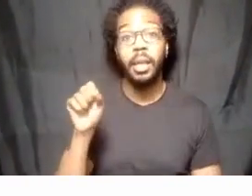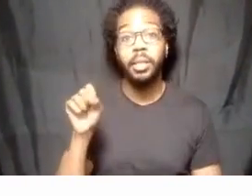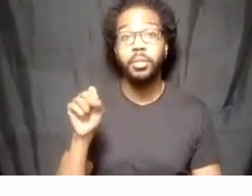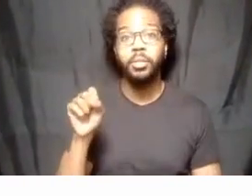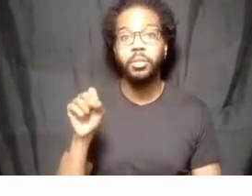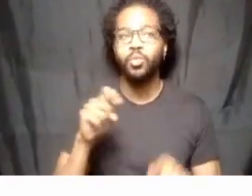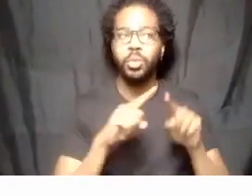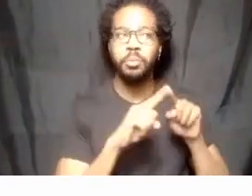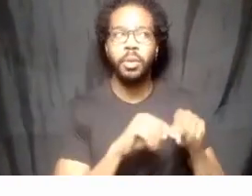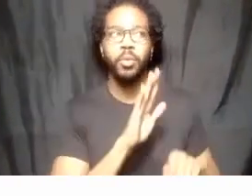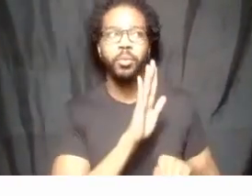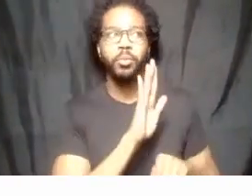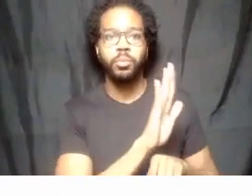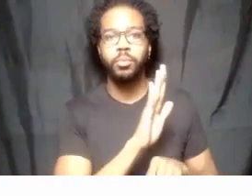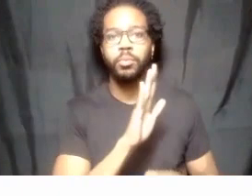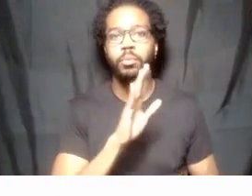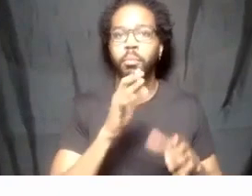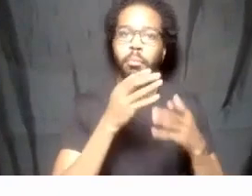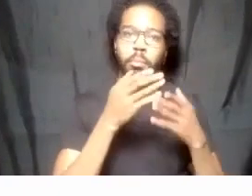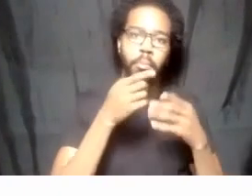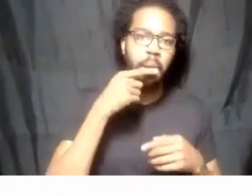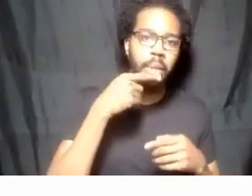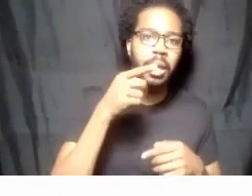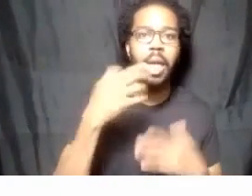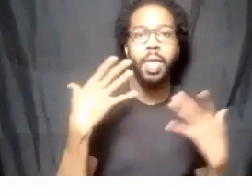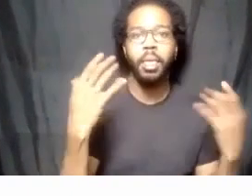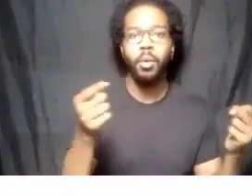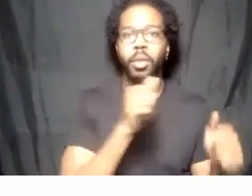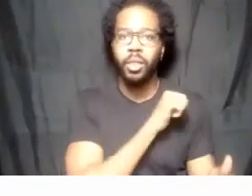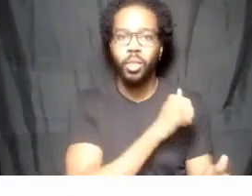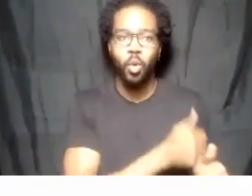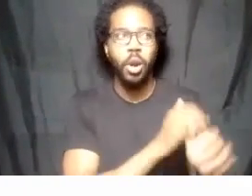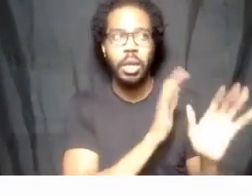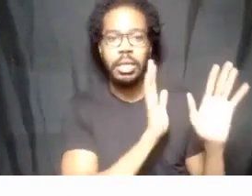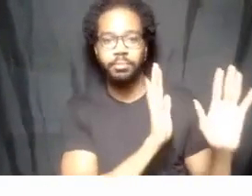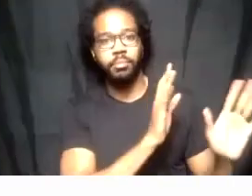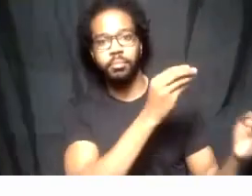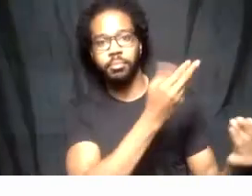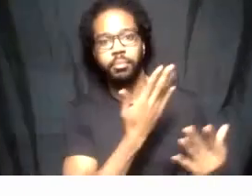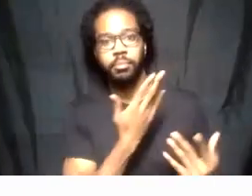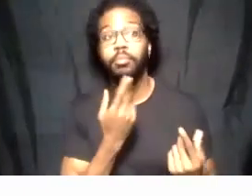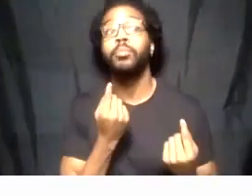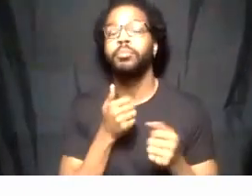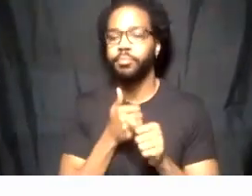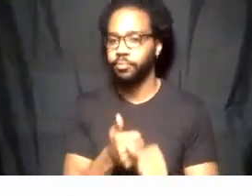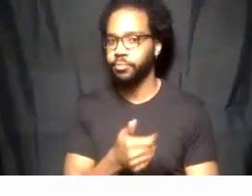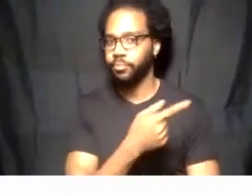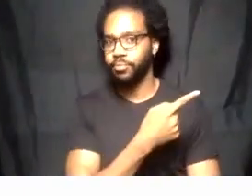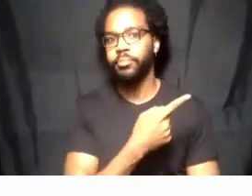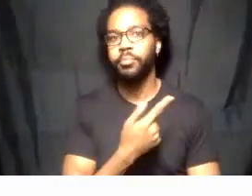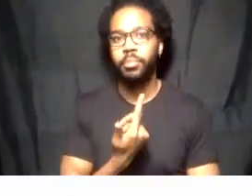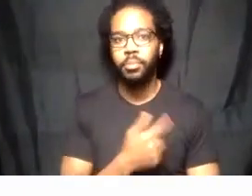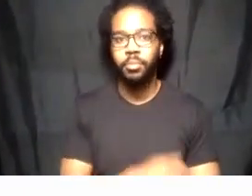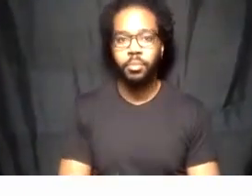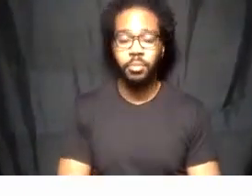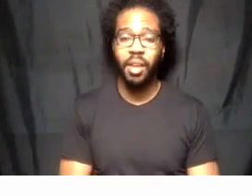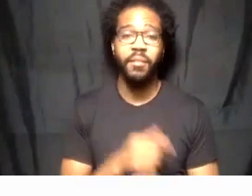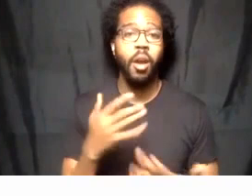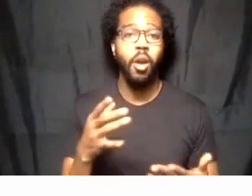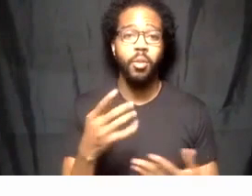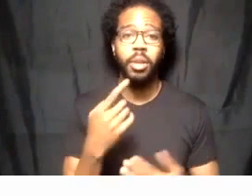that's provided by the public health authorities in terms of testing. And as I said,